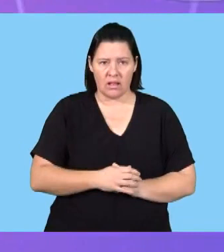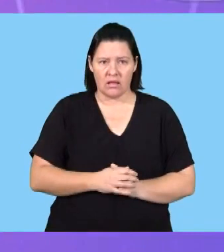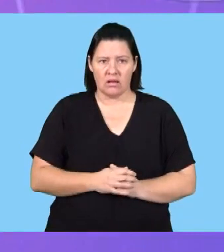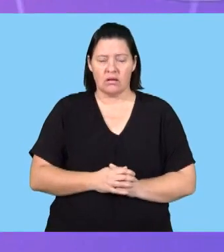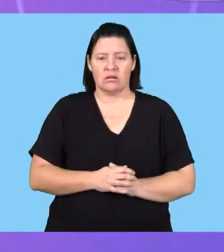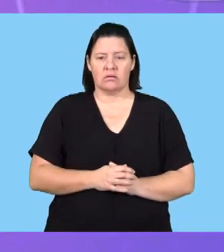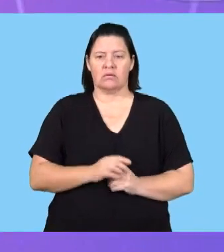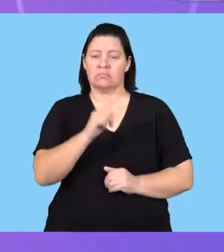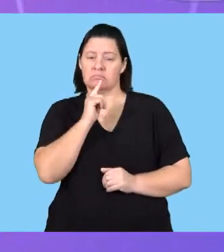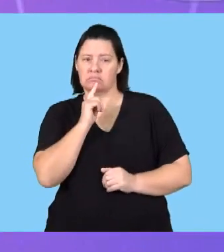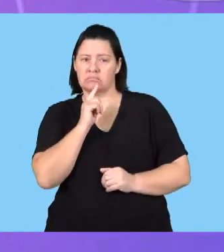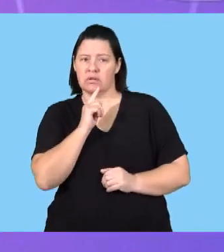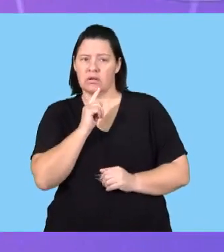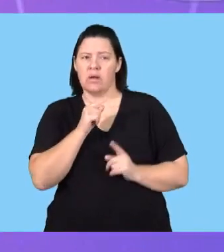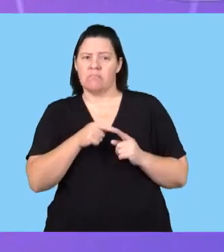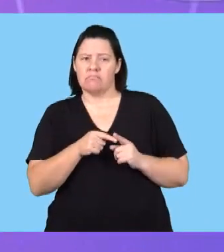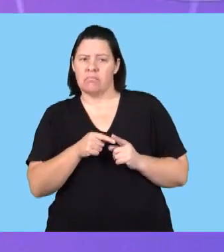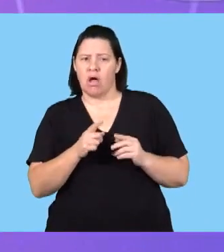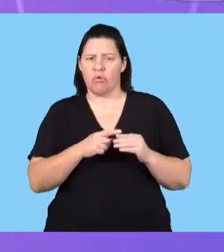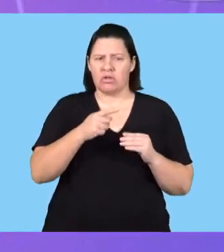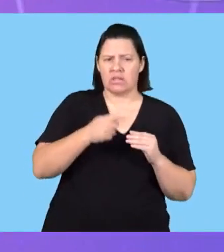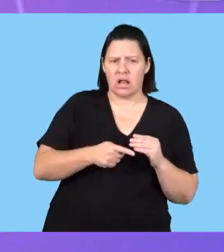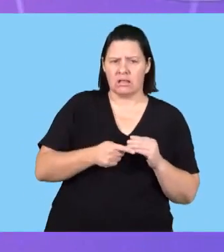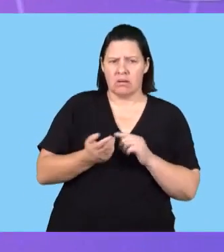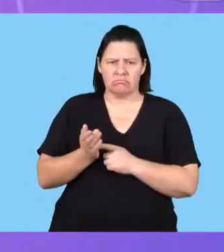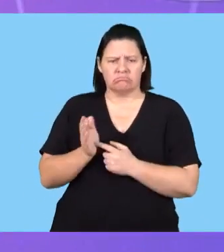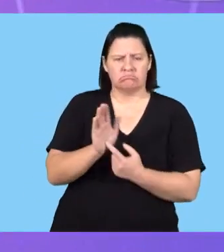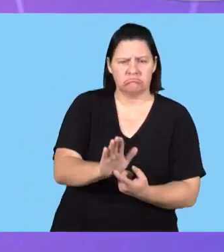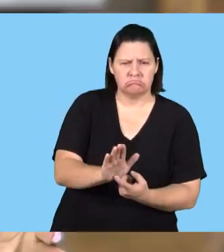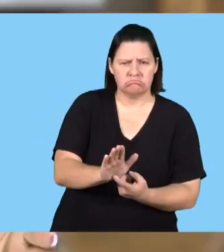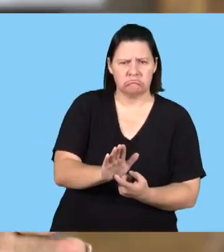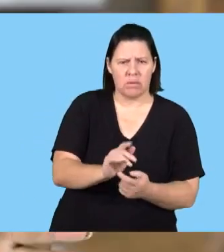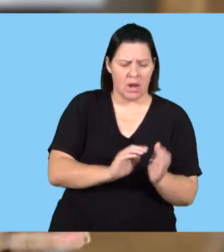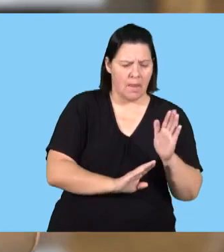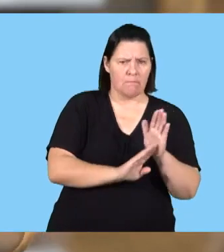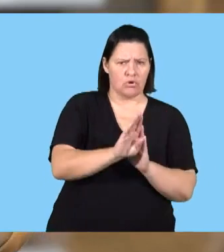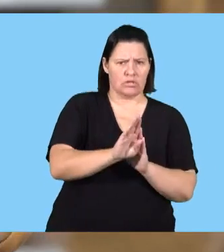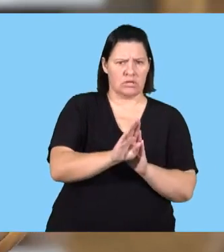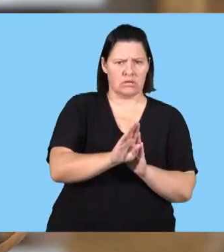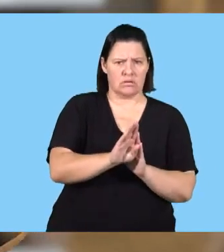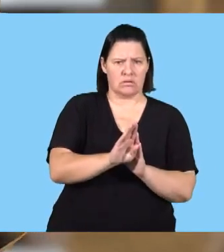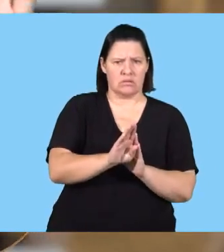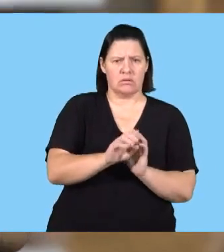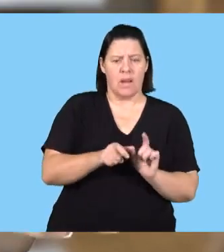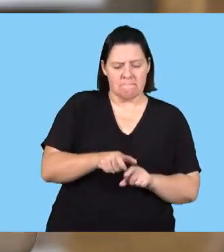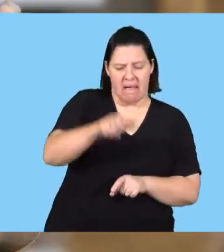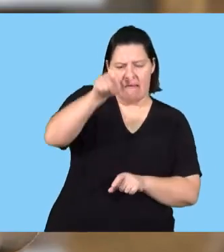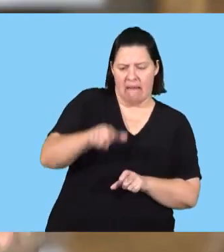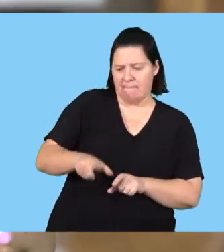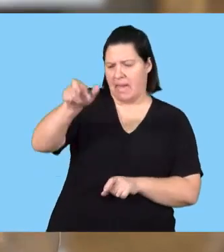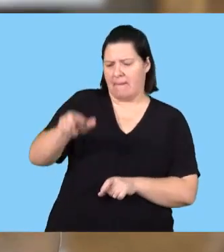know, whenever the results are presented, if there's an improvement, there'll be a very big